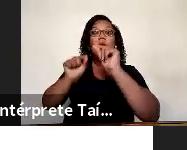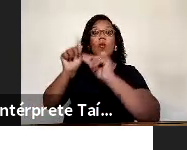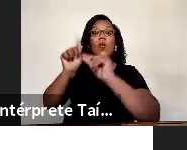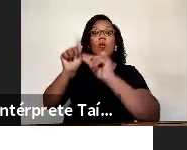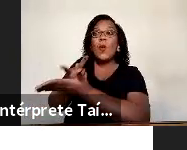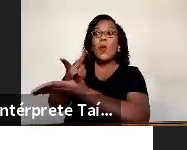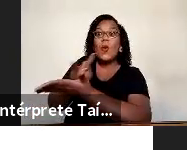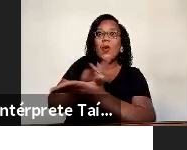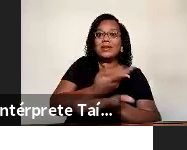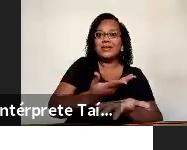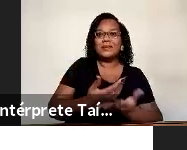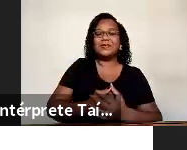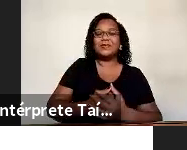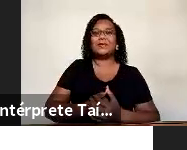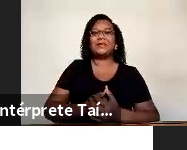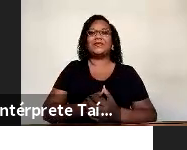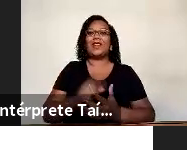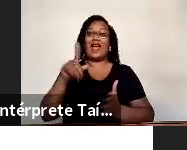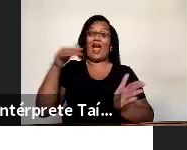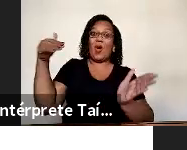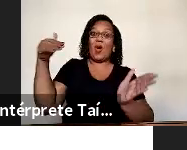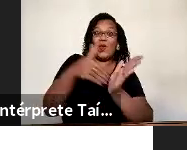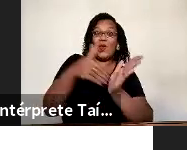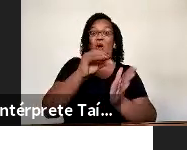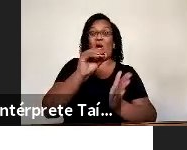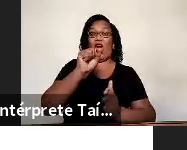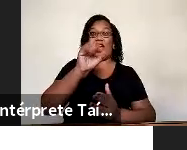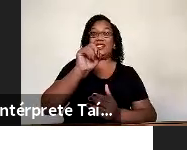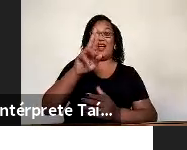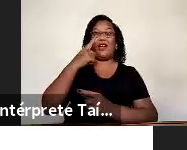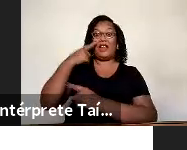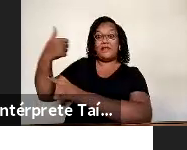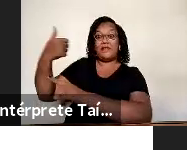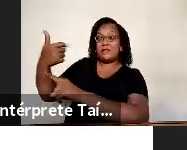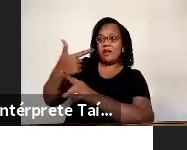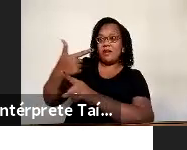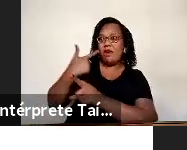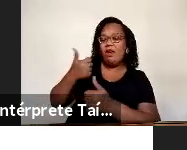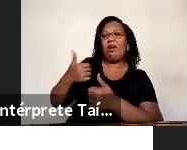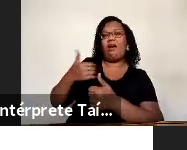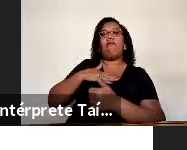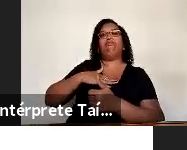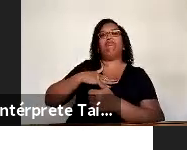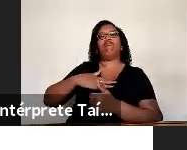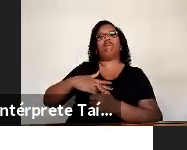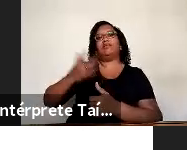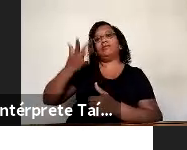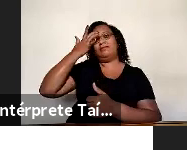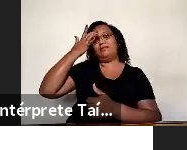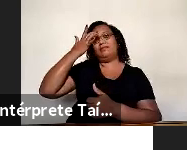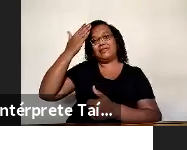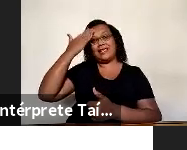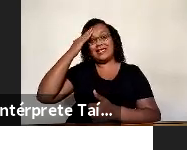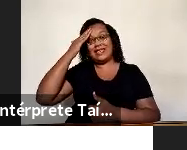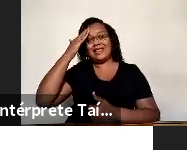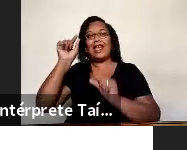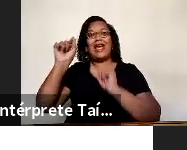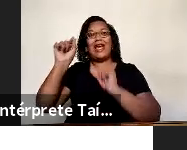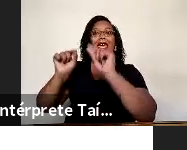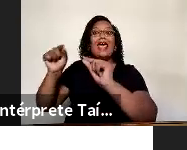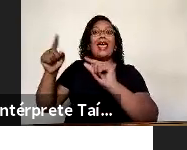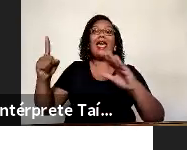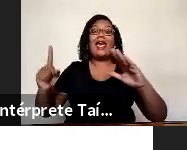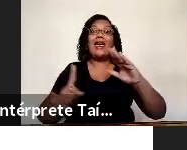you're certainly going to win the Oscars. So at least you have a good idea of who might be going up to the stage and doing their acceptance